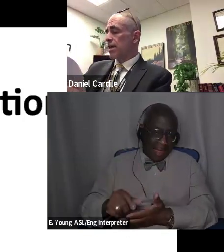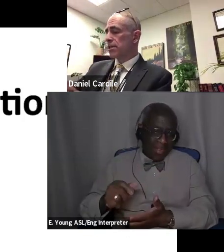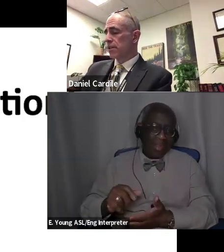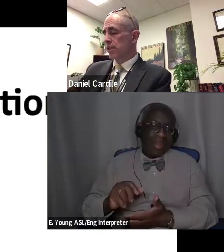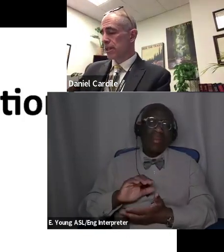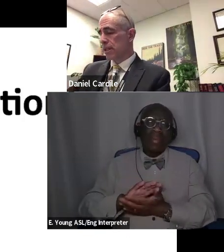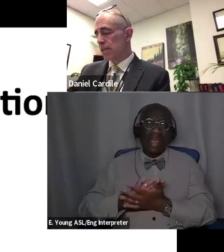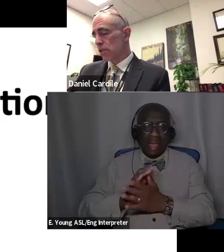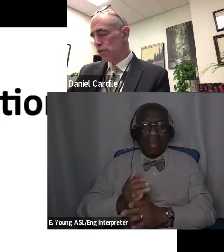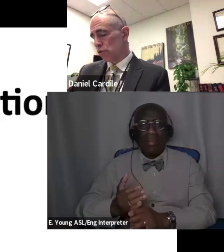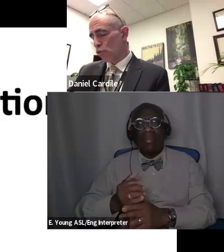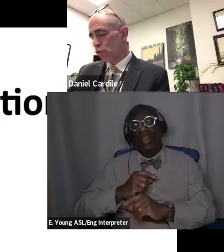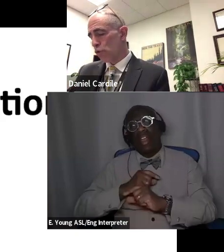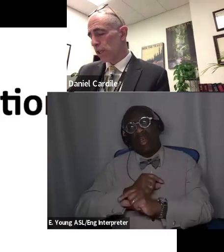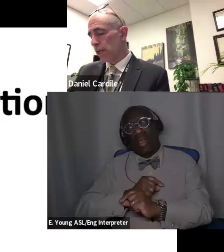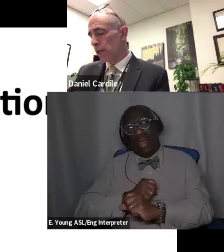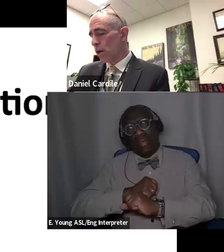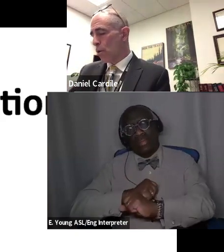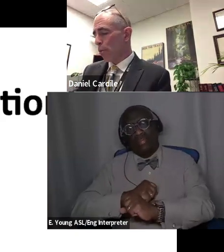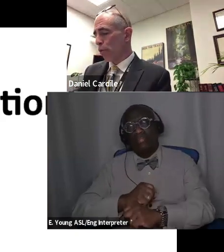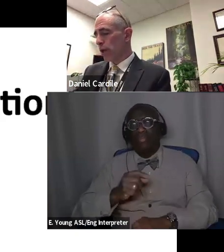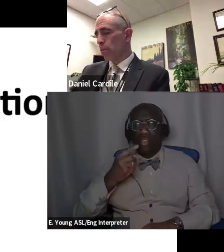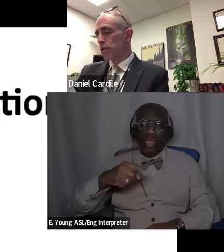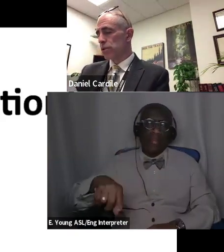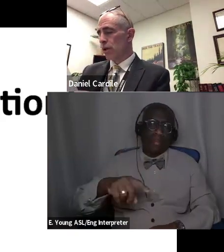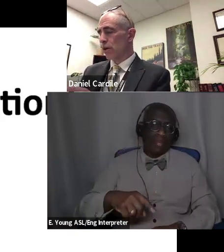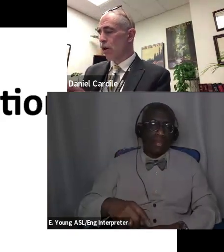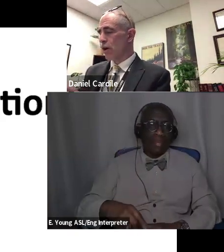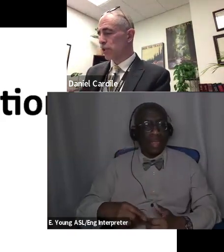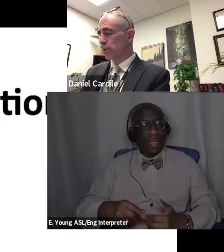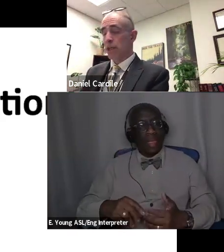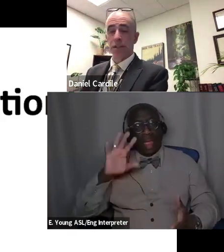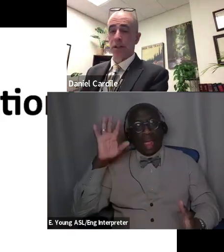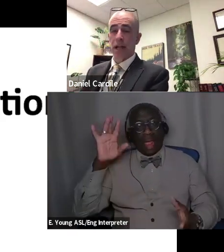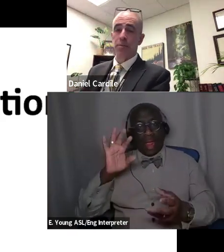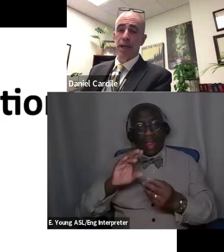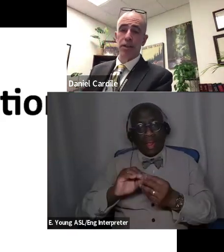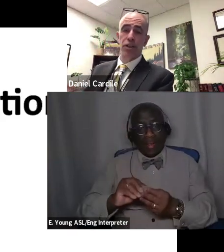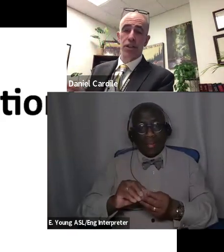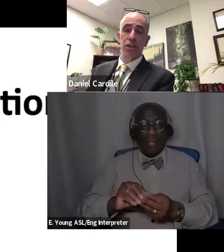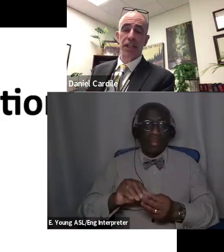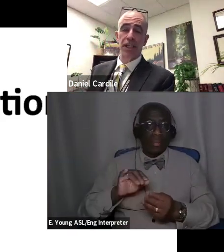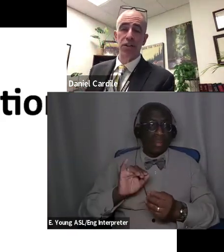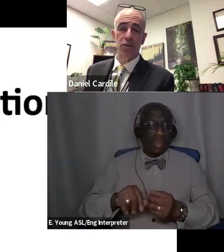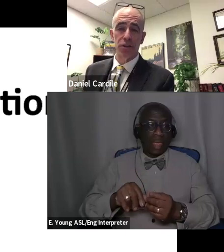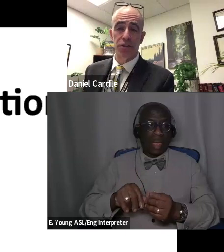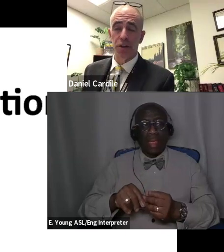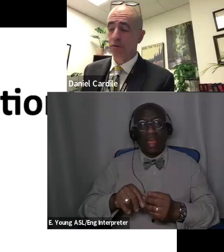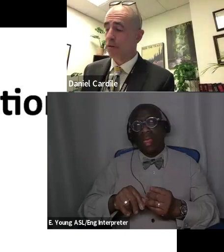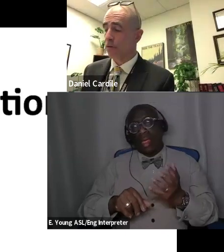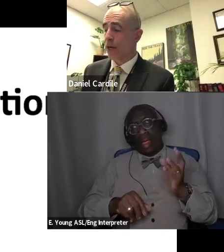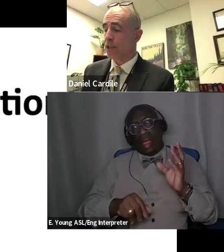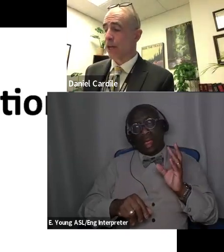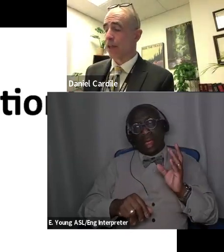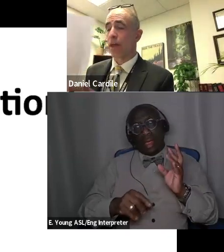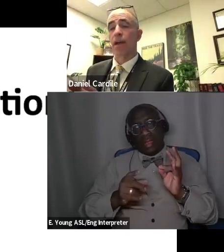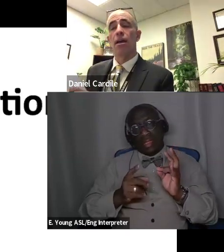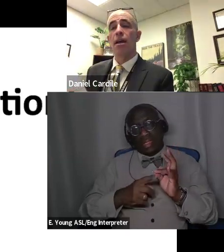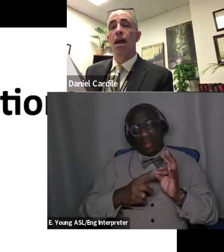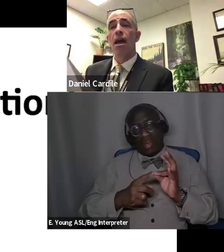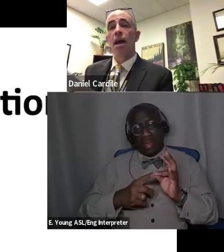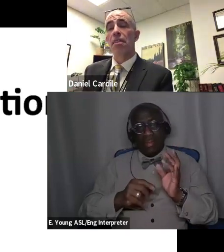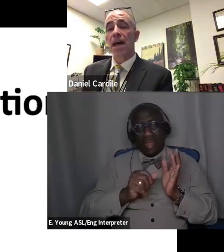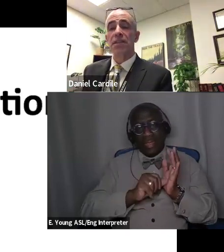And that is really pretty much a guardianship petition. The last page is just signatures and other information like